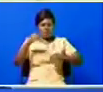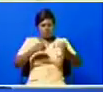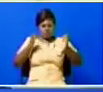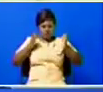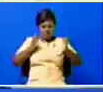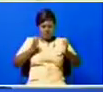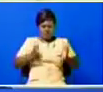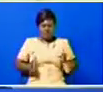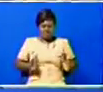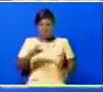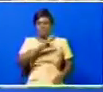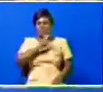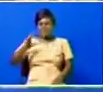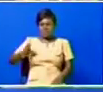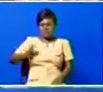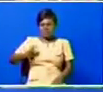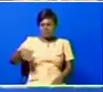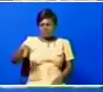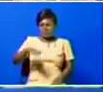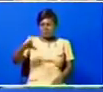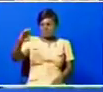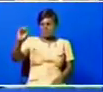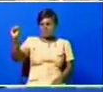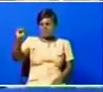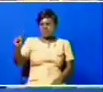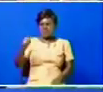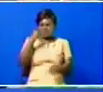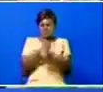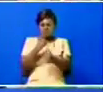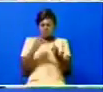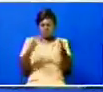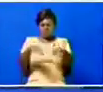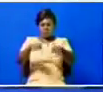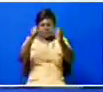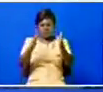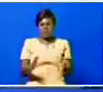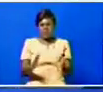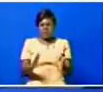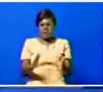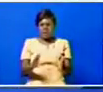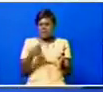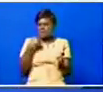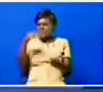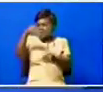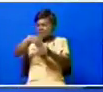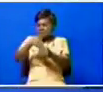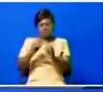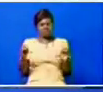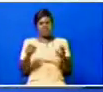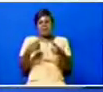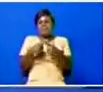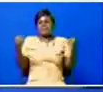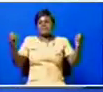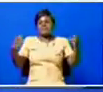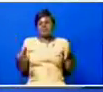Ethics and Anti-Corruption Commission. The Environment CS and Task Force Chair would not delve into the contents of the envelope, but it was